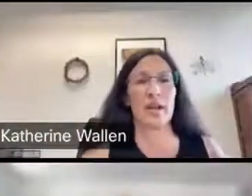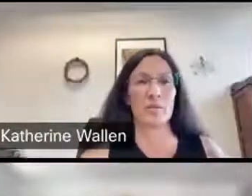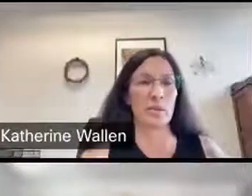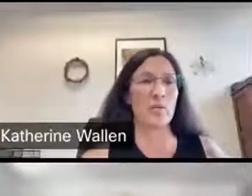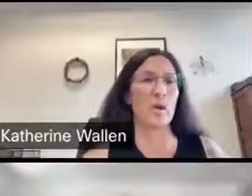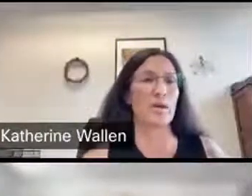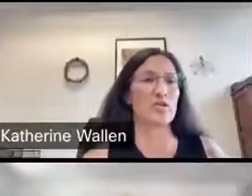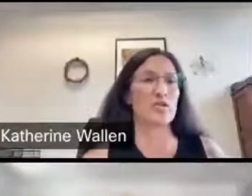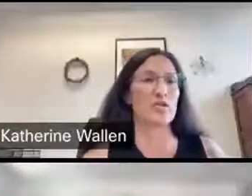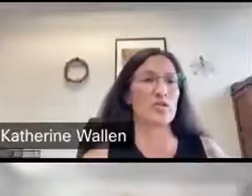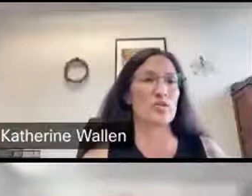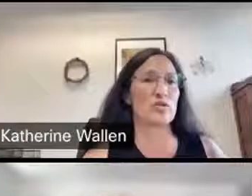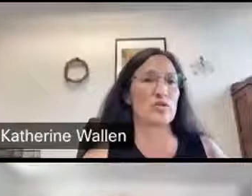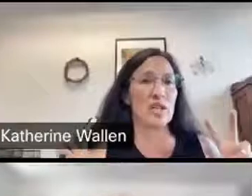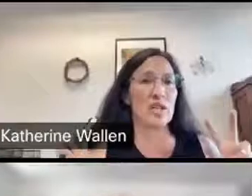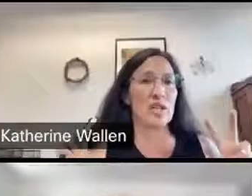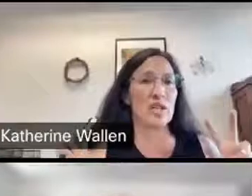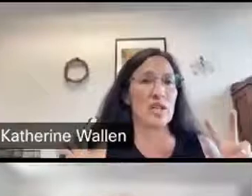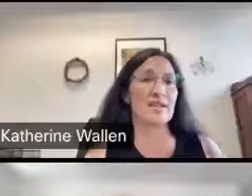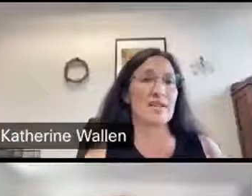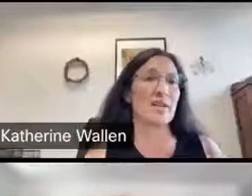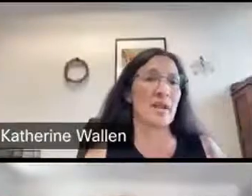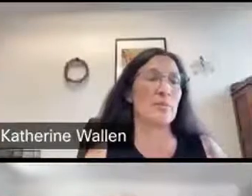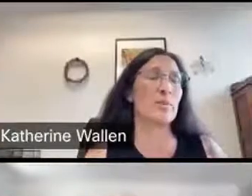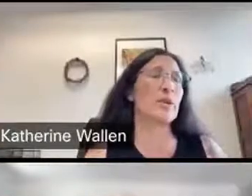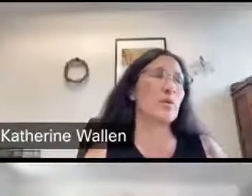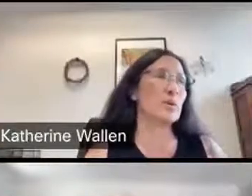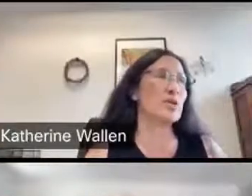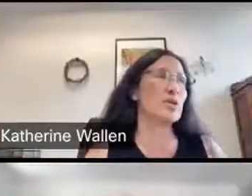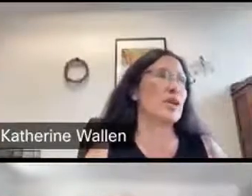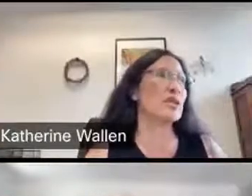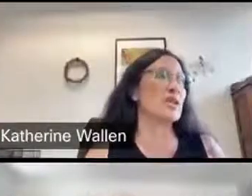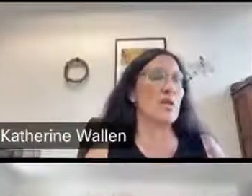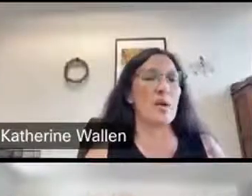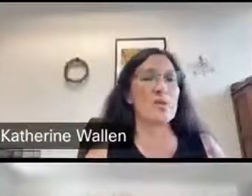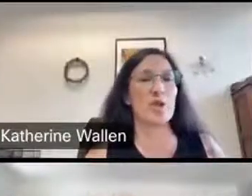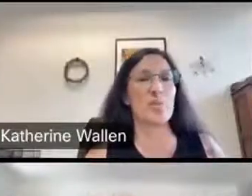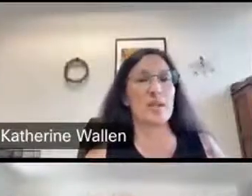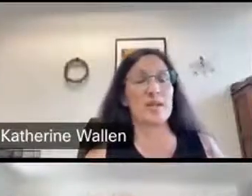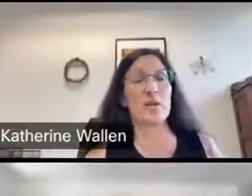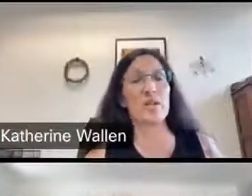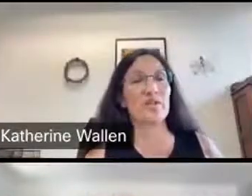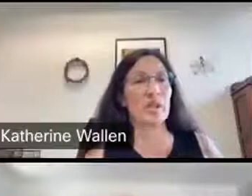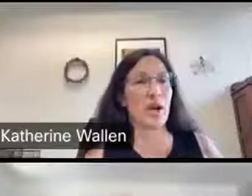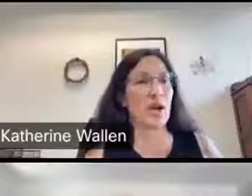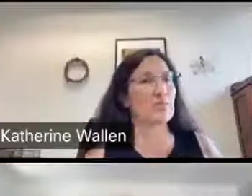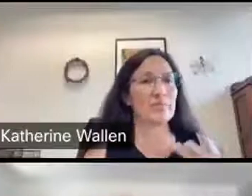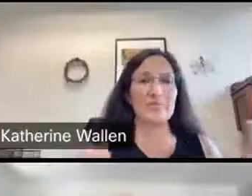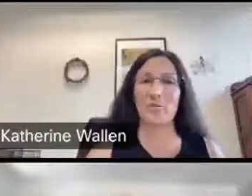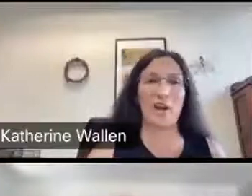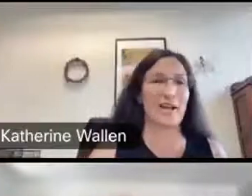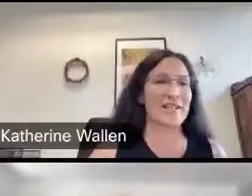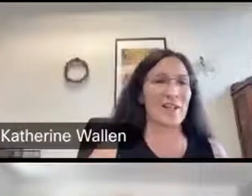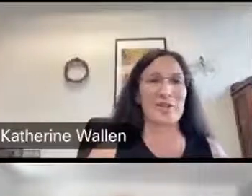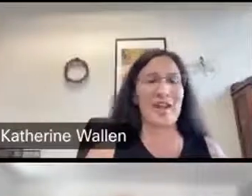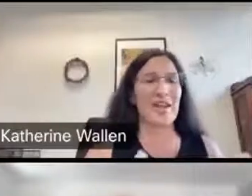plan. Everyone who wants traditional services is having them. We were just wanting to keep the option open until we could figure out if